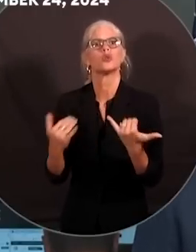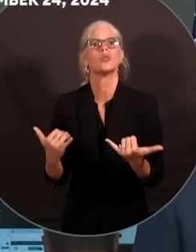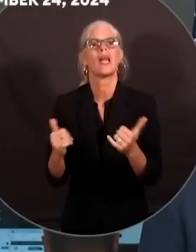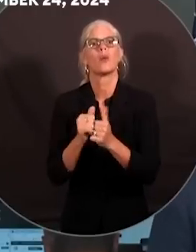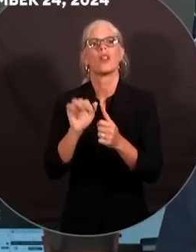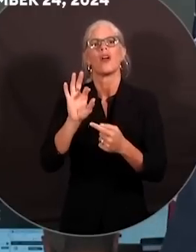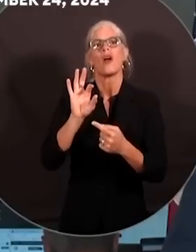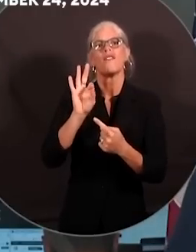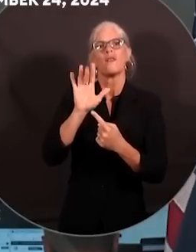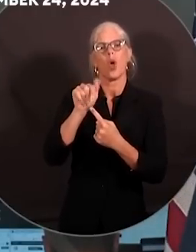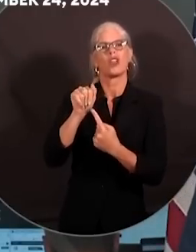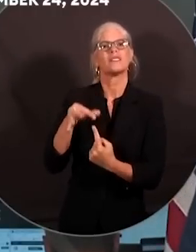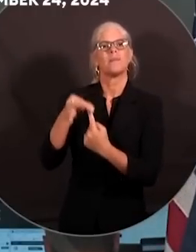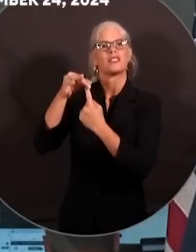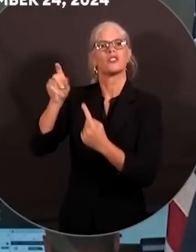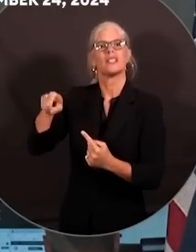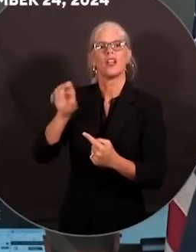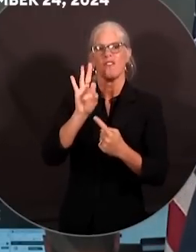at